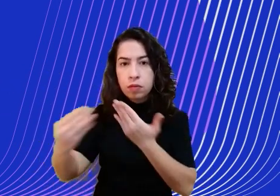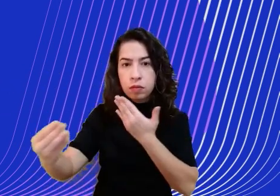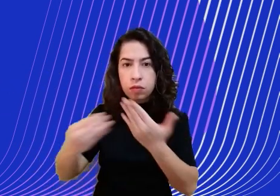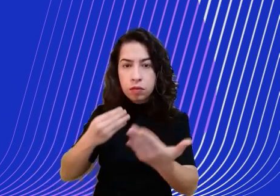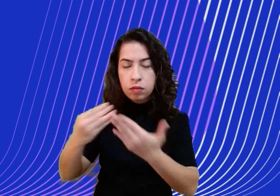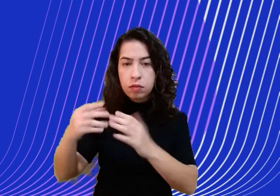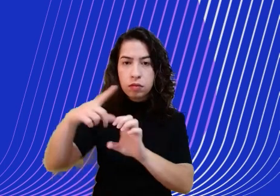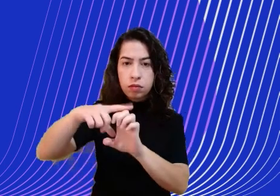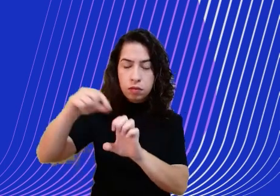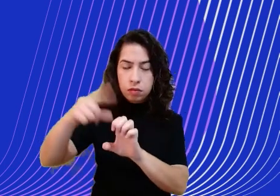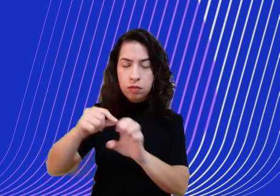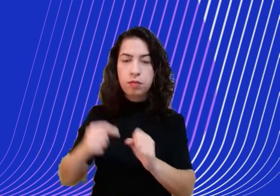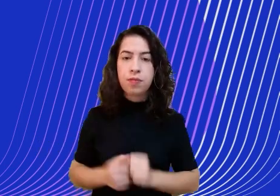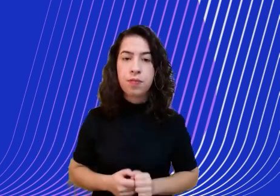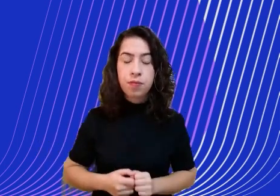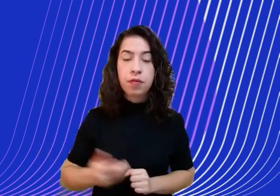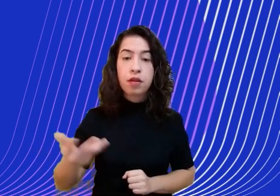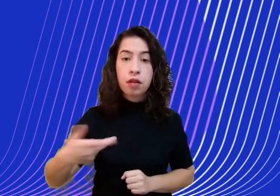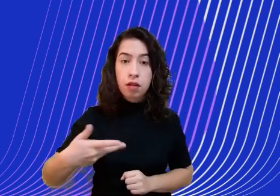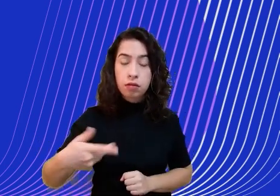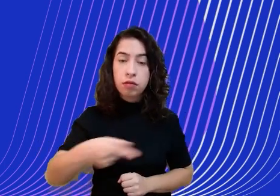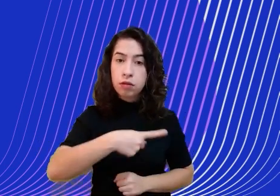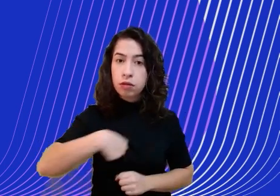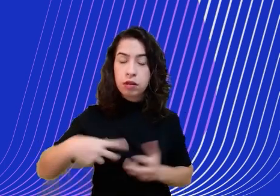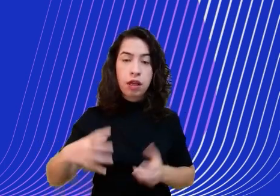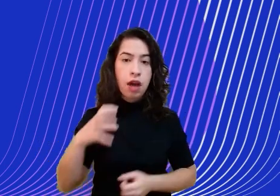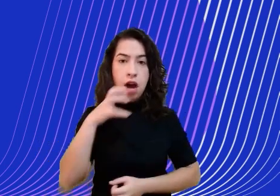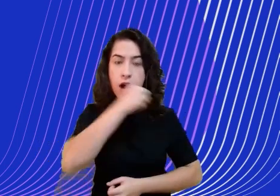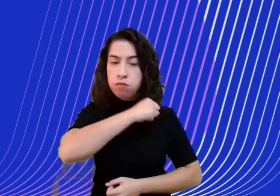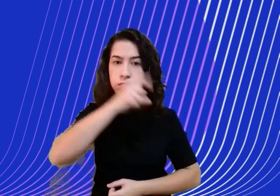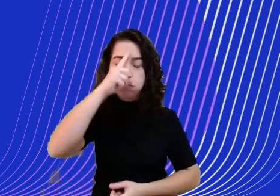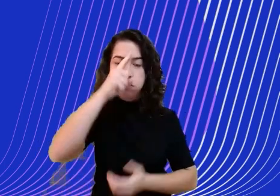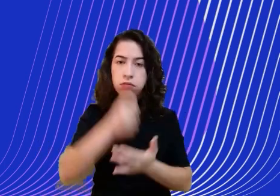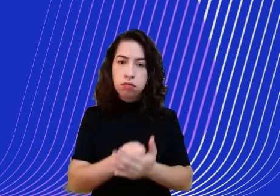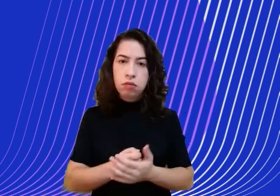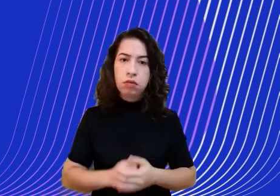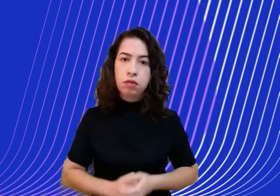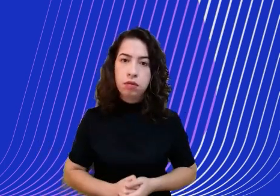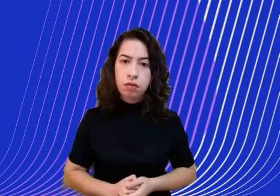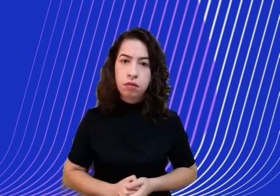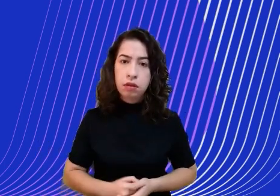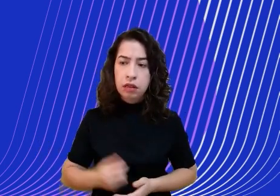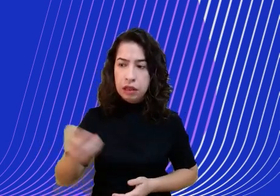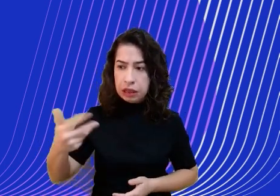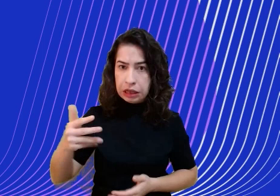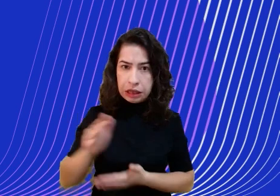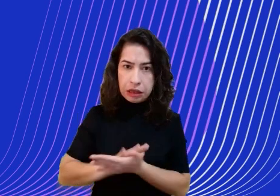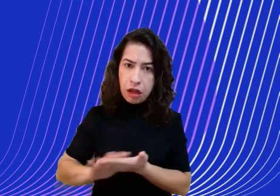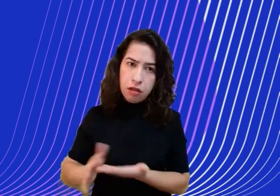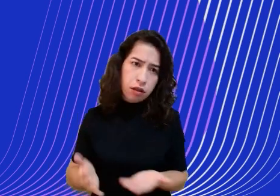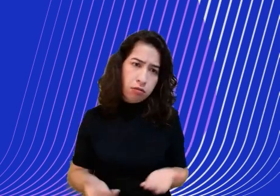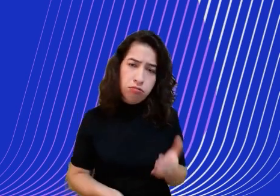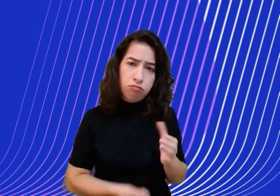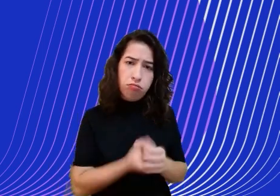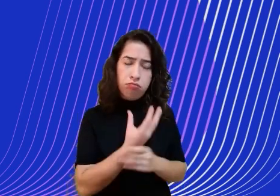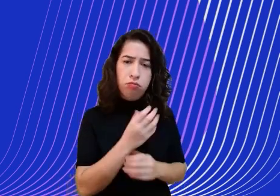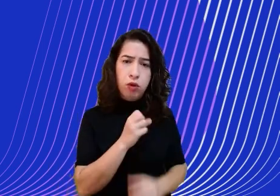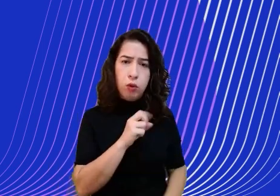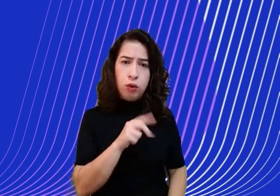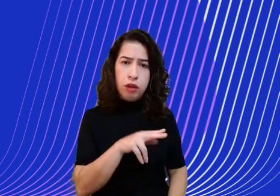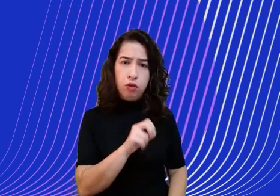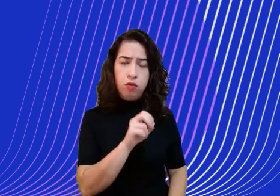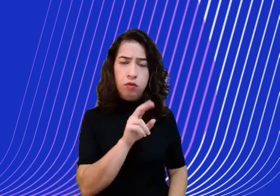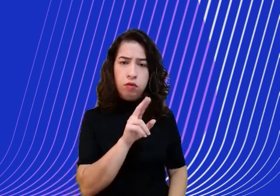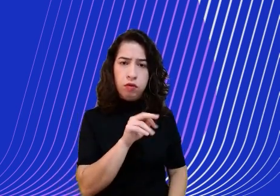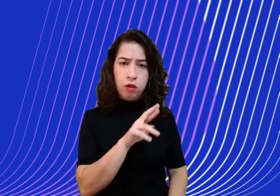have a conversation with them. We want agility. We want to be fast in our discussions. Without being agile, we wouldn't